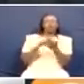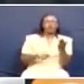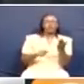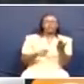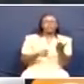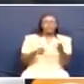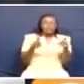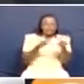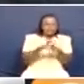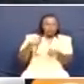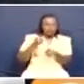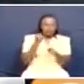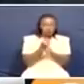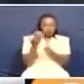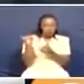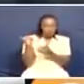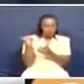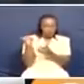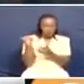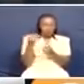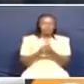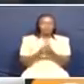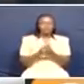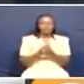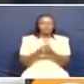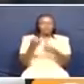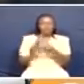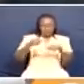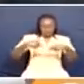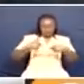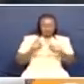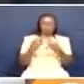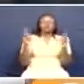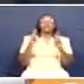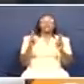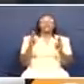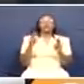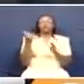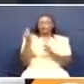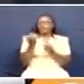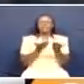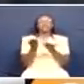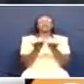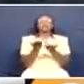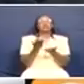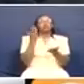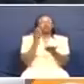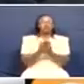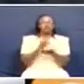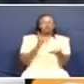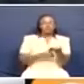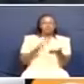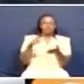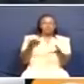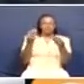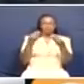done much earlier, a few days earlier, is to make ourselves available for some service. Indeed, when they were serving the